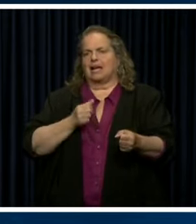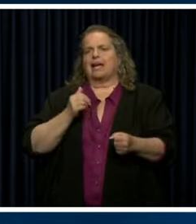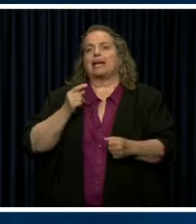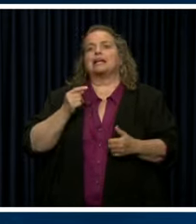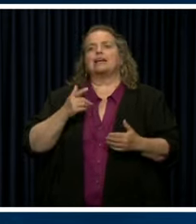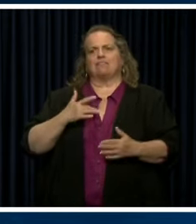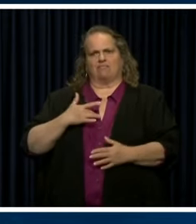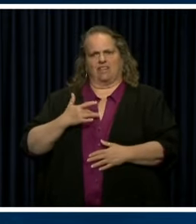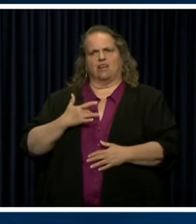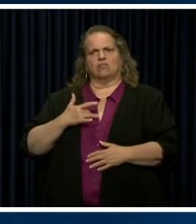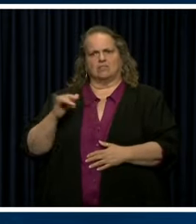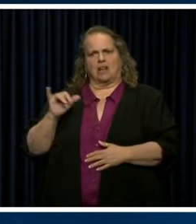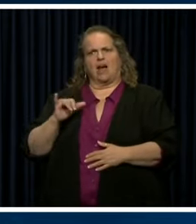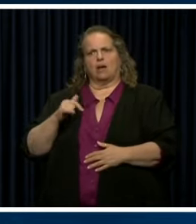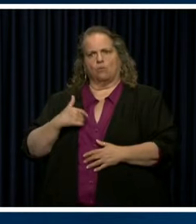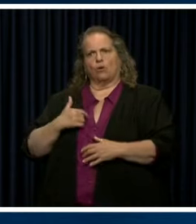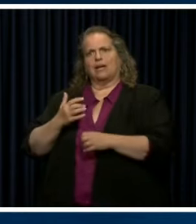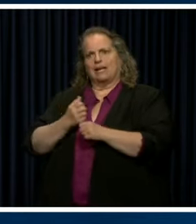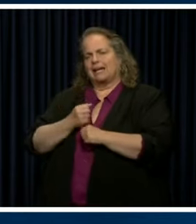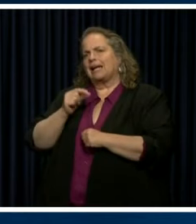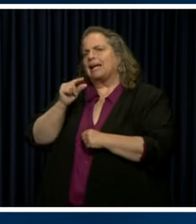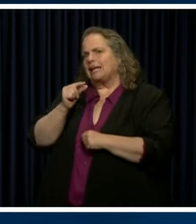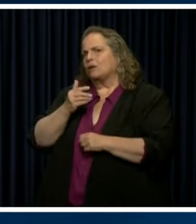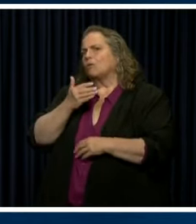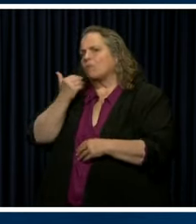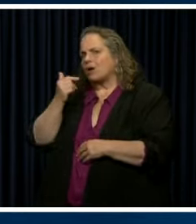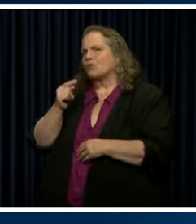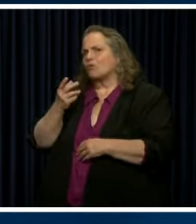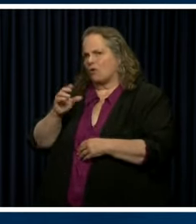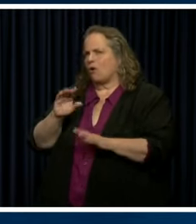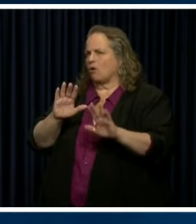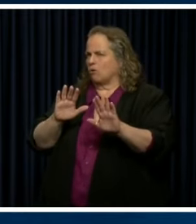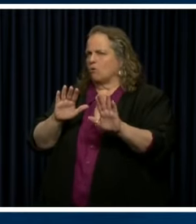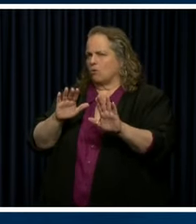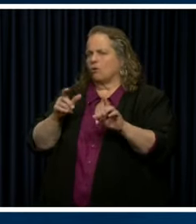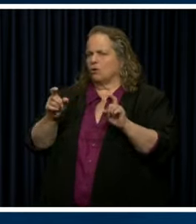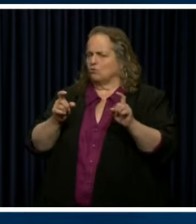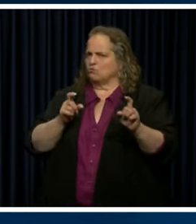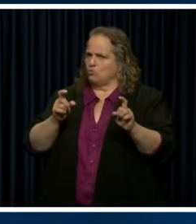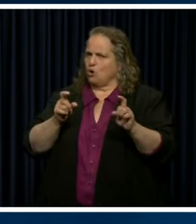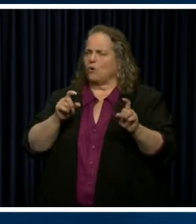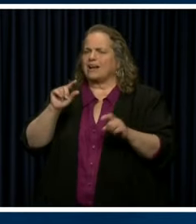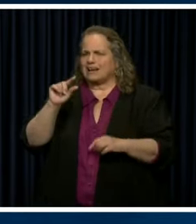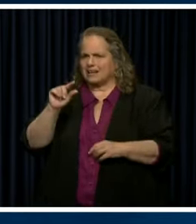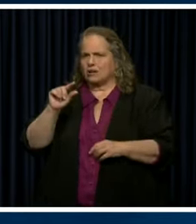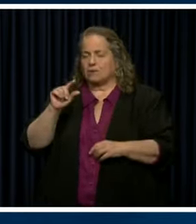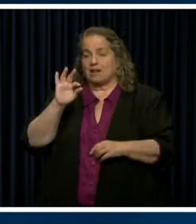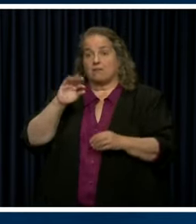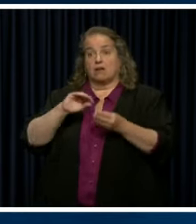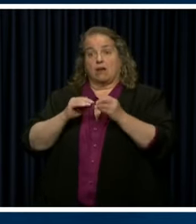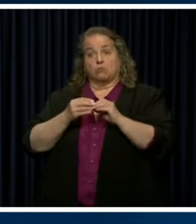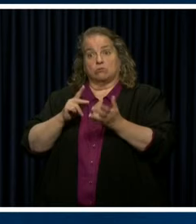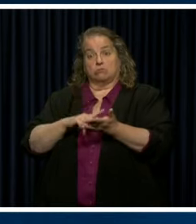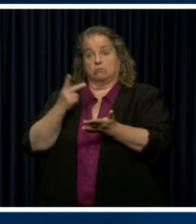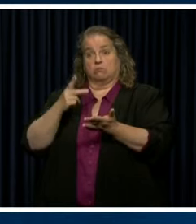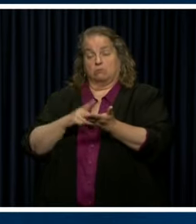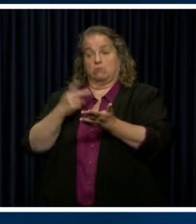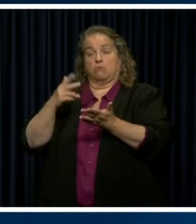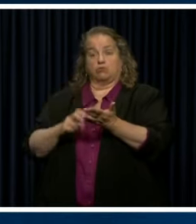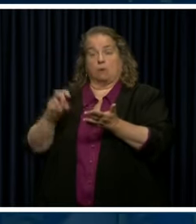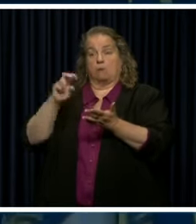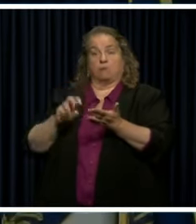feels like we are getting better control in these facilities. And if numbers jump,